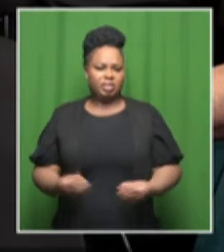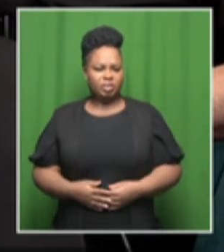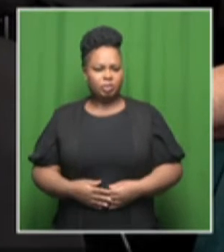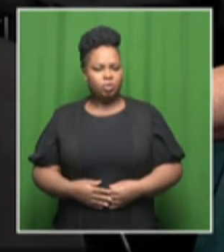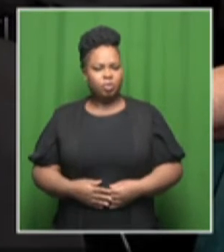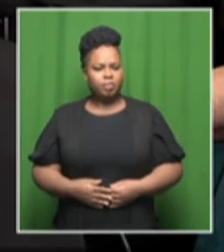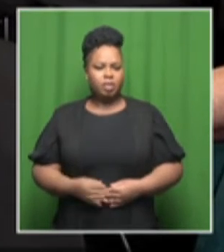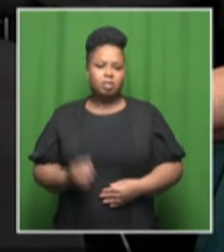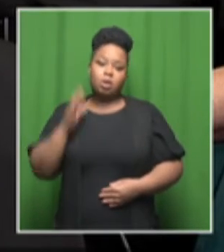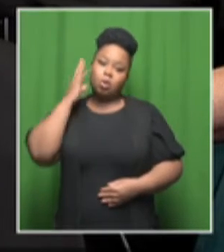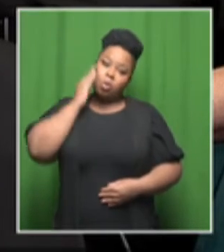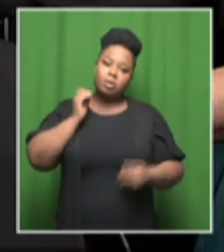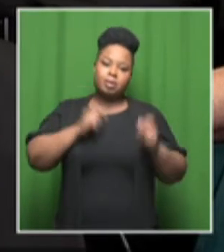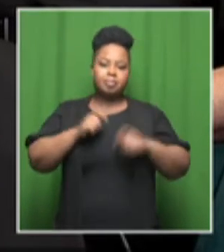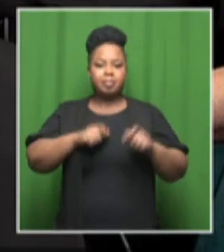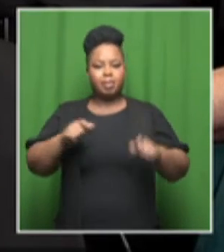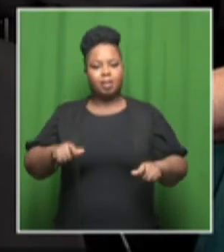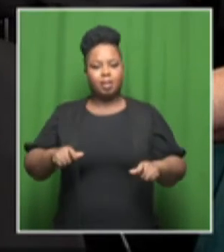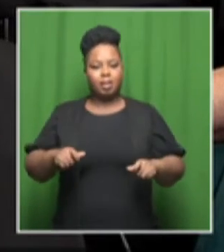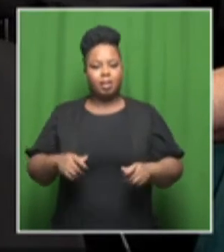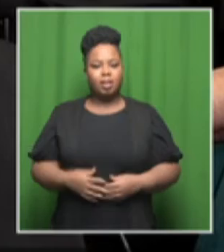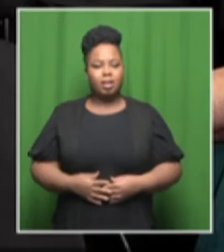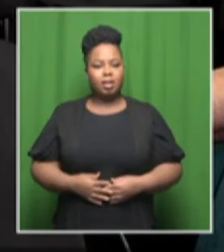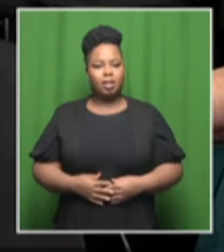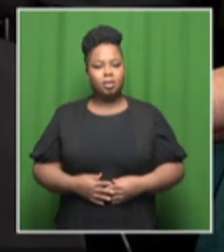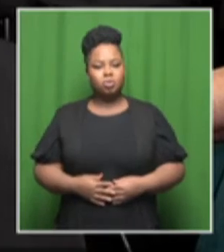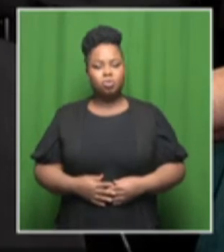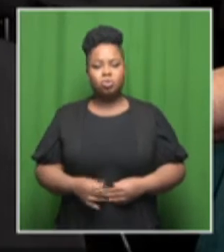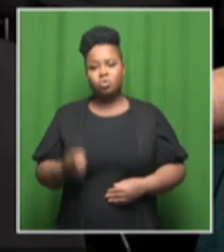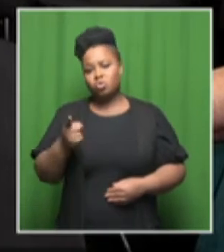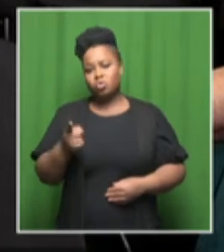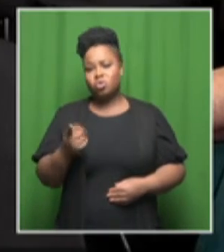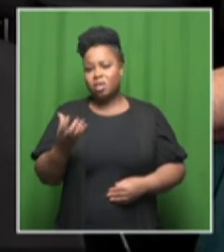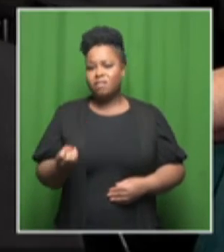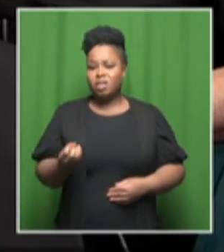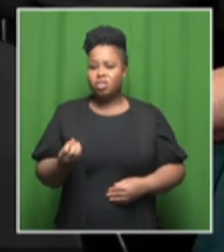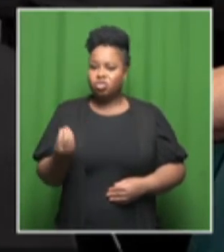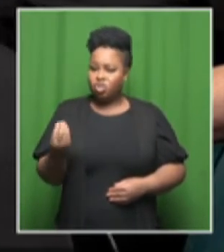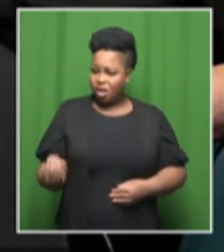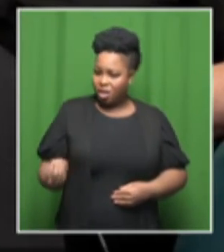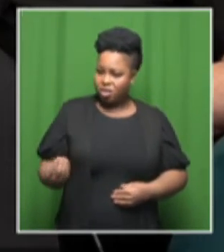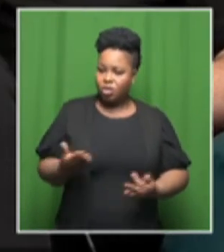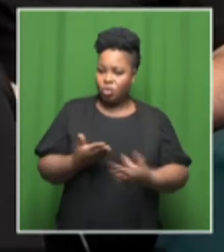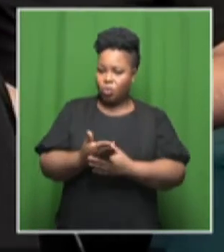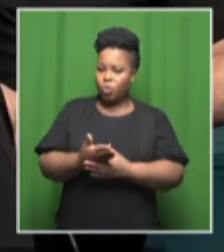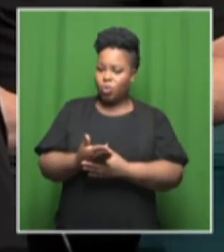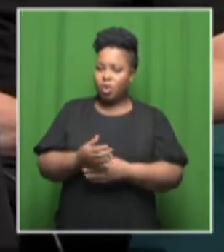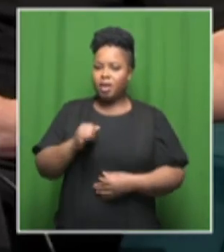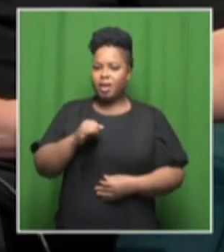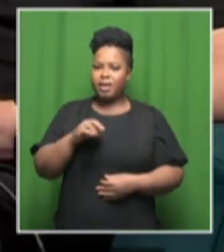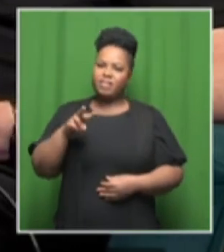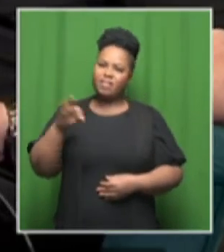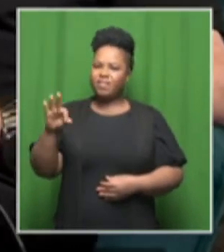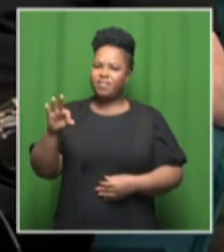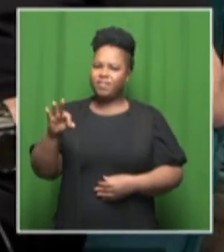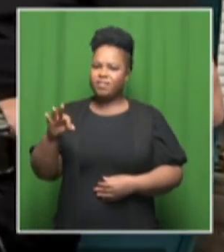the eldest patient that you have helped have a child through IVF? 50 years of age. Wow. I